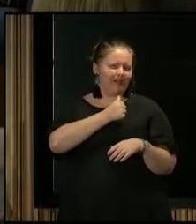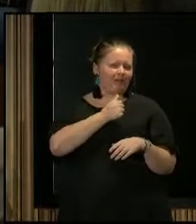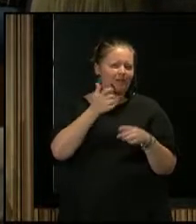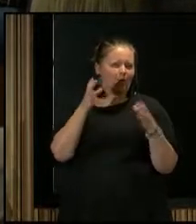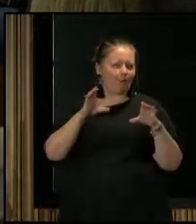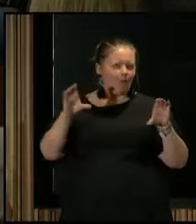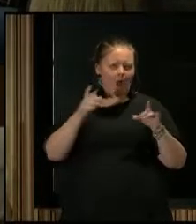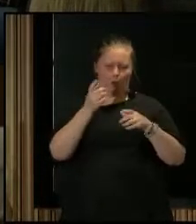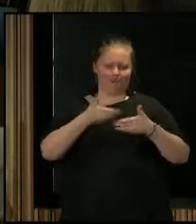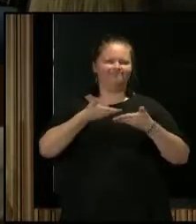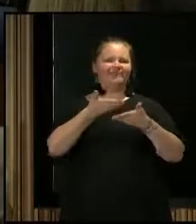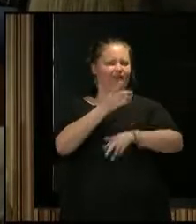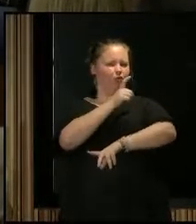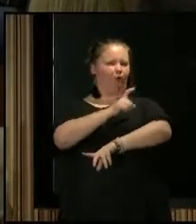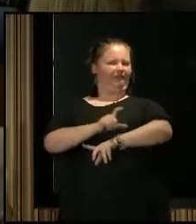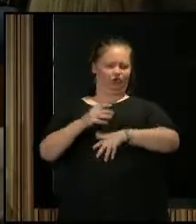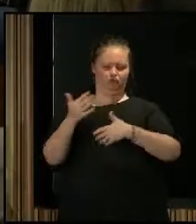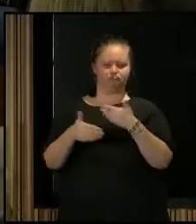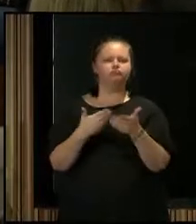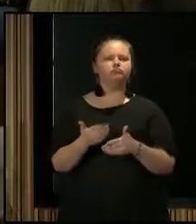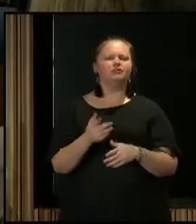give it a go? But I think the question really is,